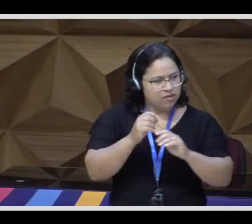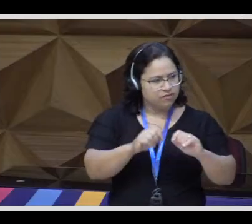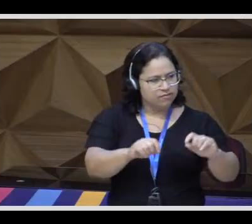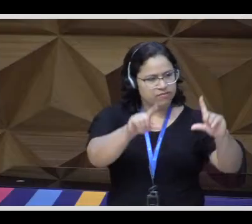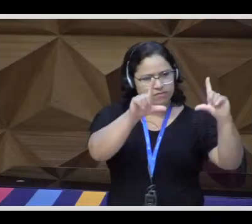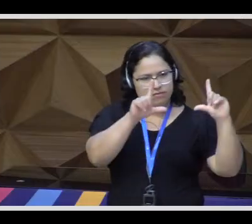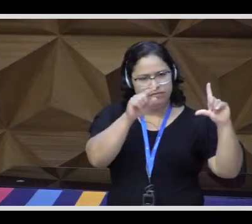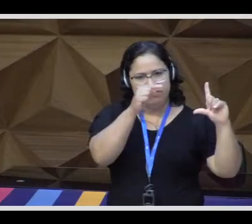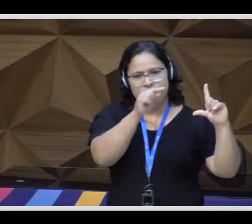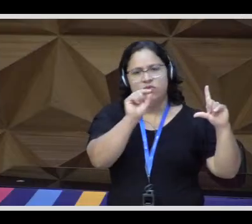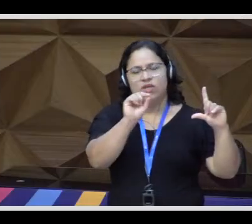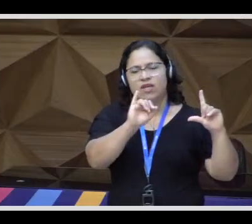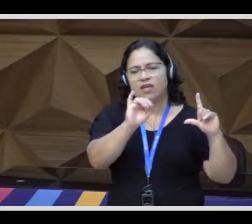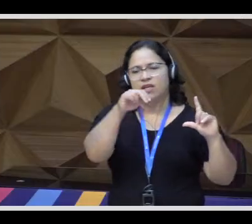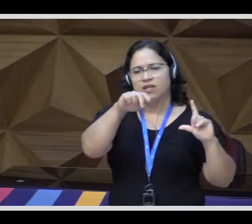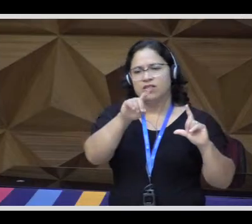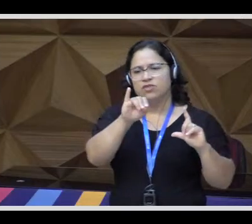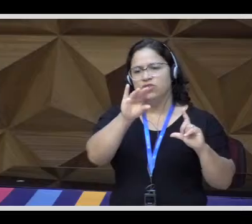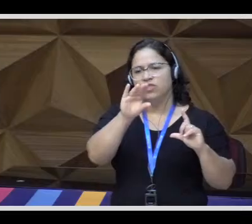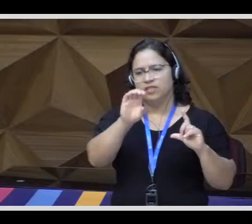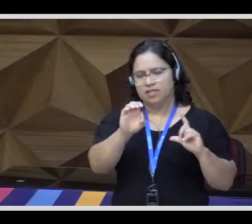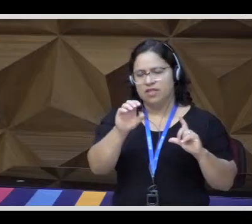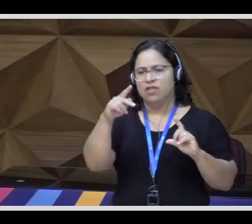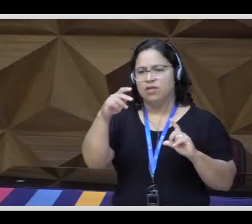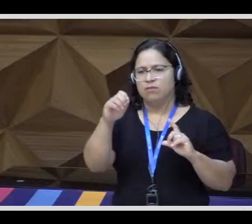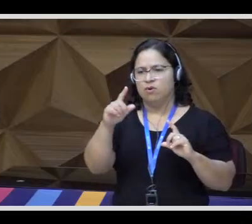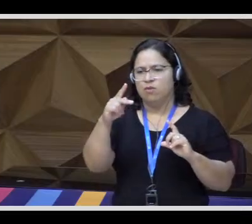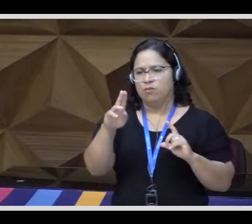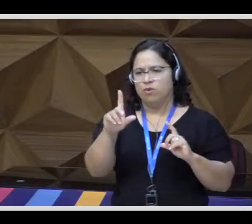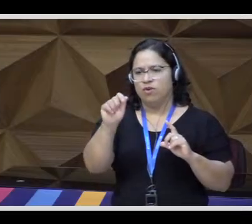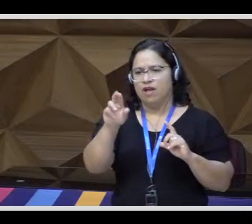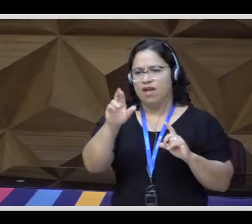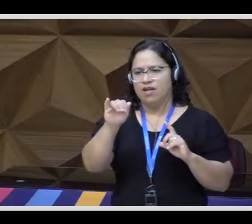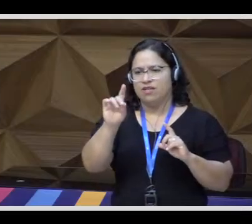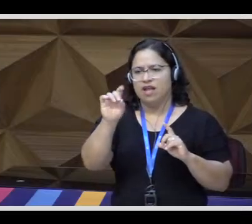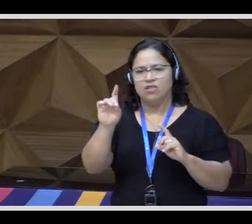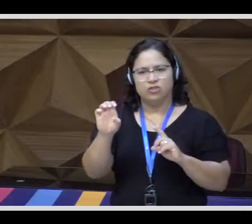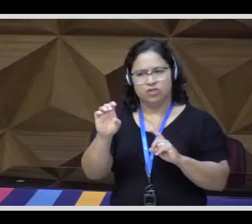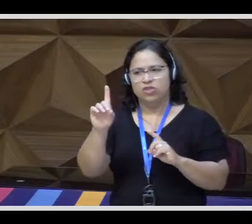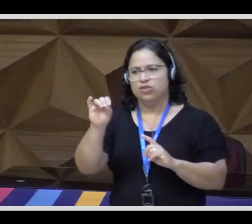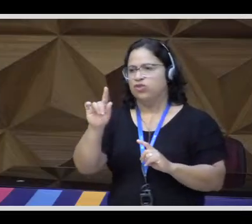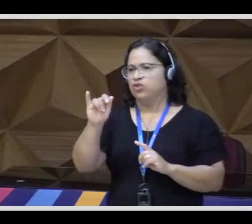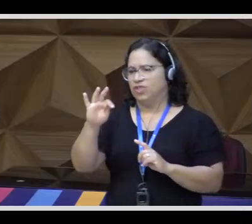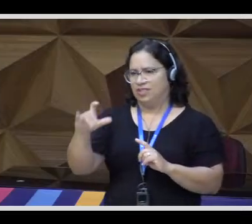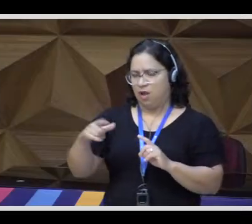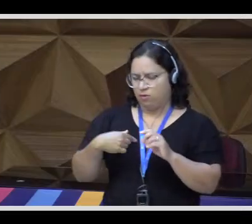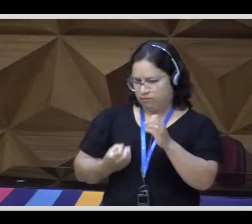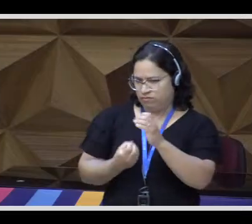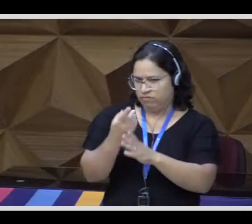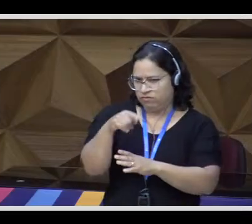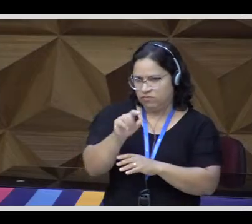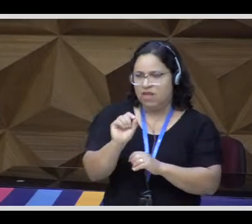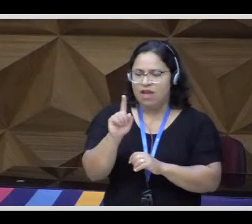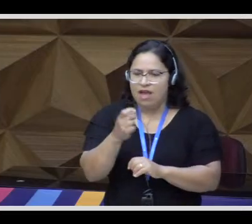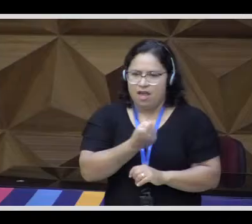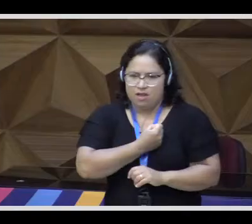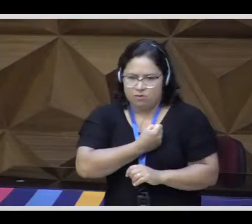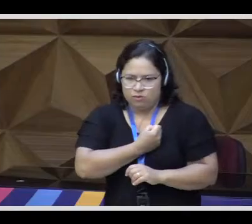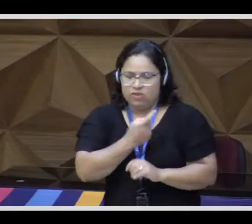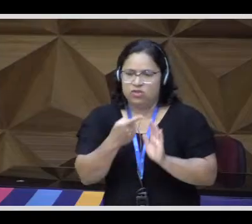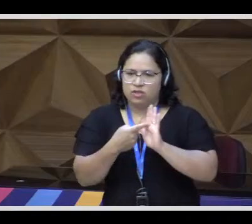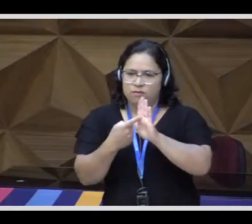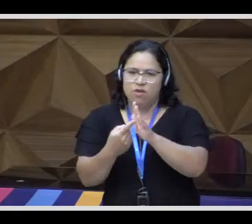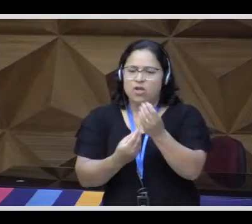Digital, Digital Popularity Index, and the goal of the Digital Popularity Index was